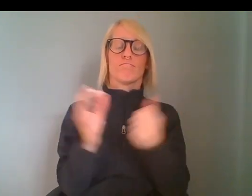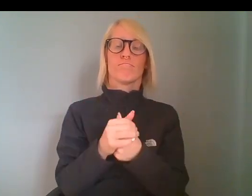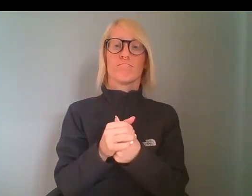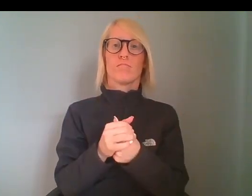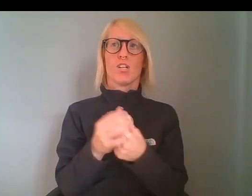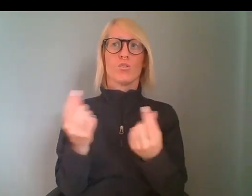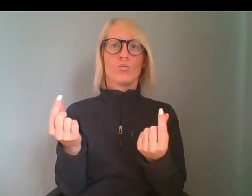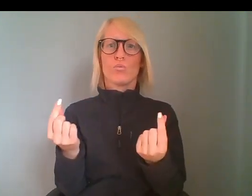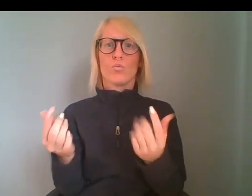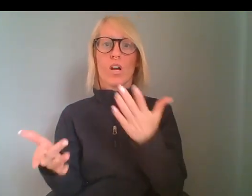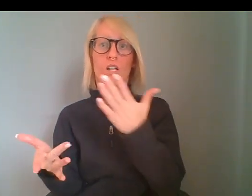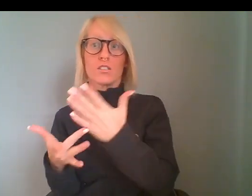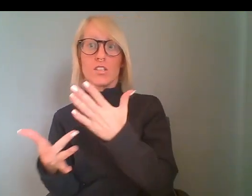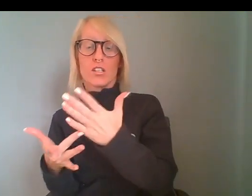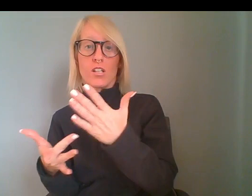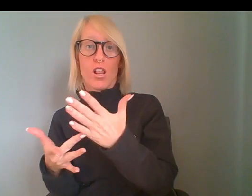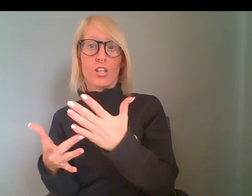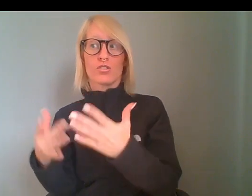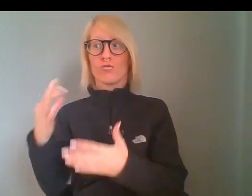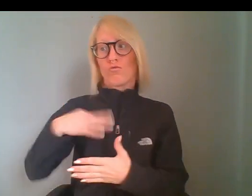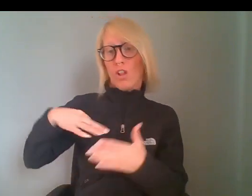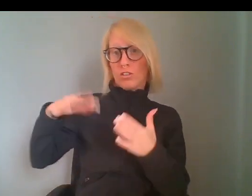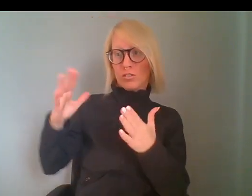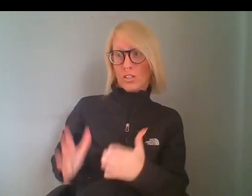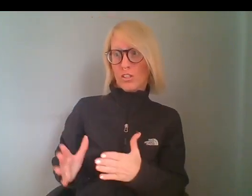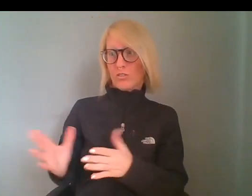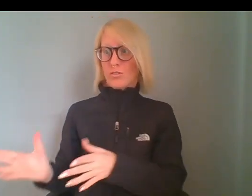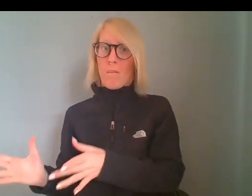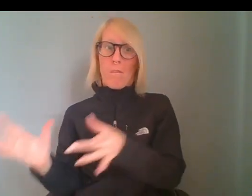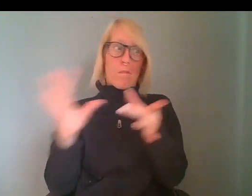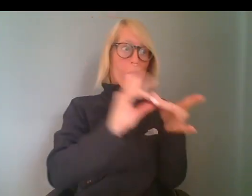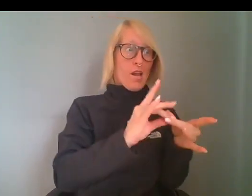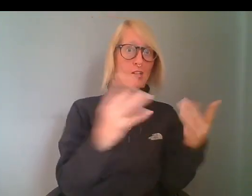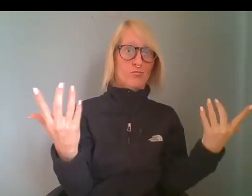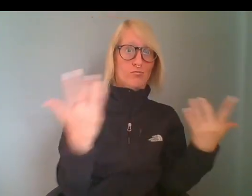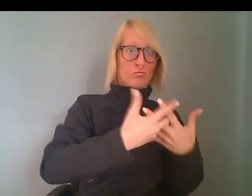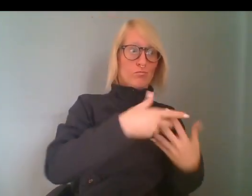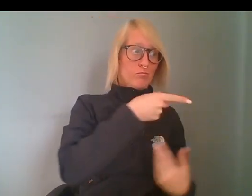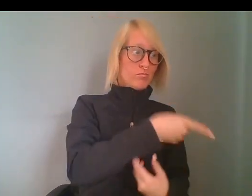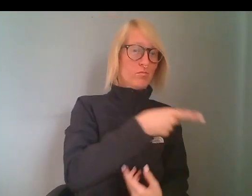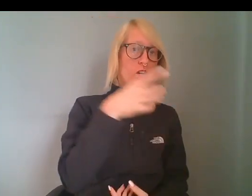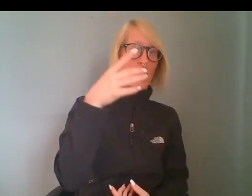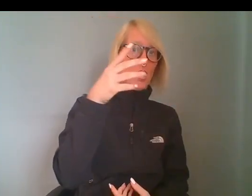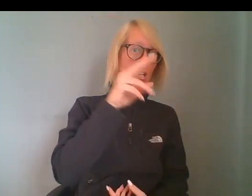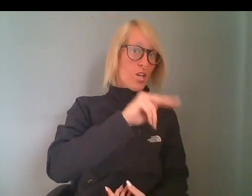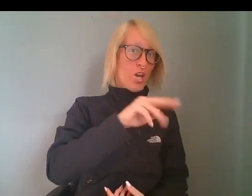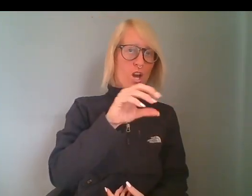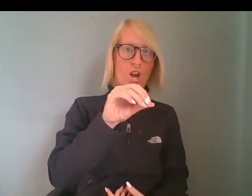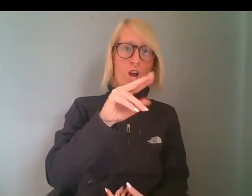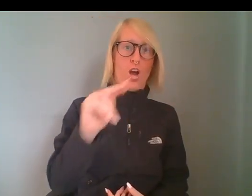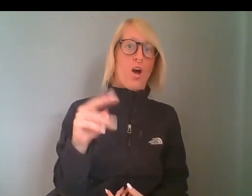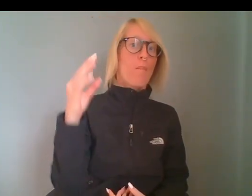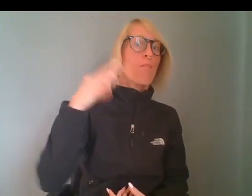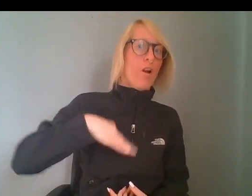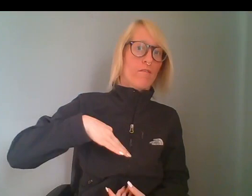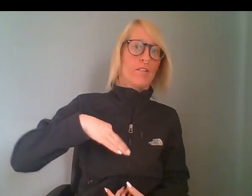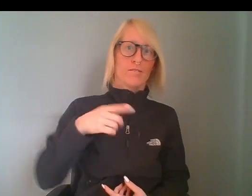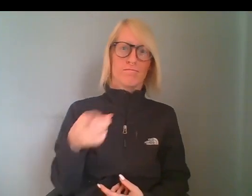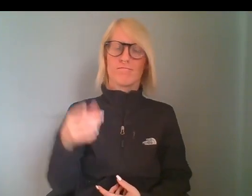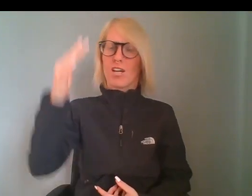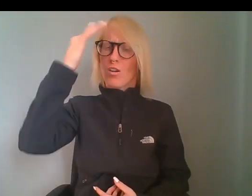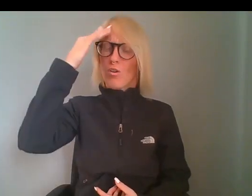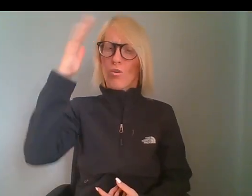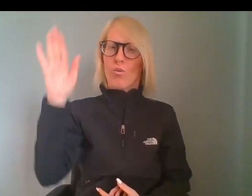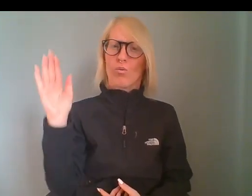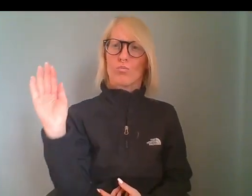literate volunteers with nonprofits. So you all have limited budgets, and you probably have limited budgets, especially for any technology needs. So this